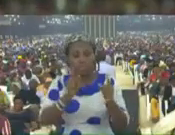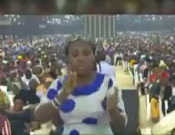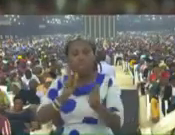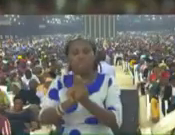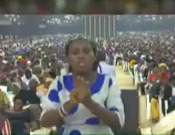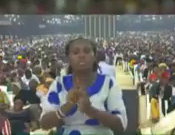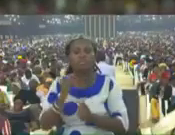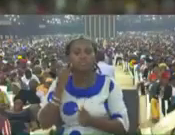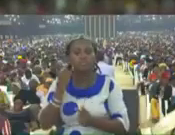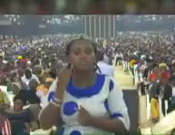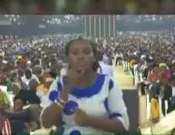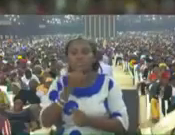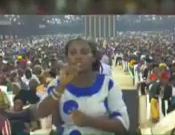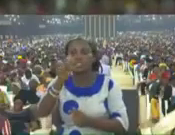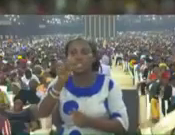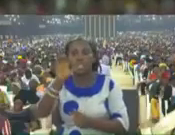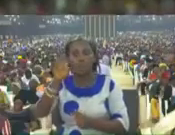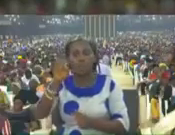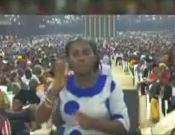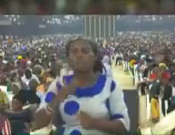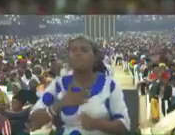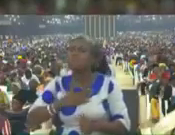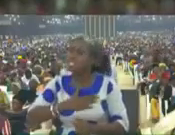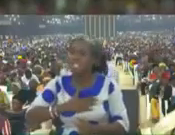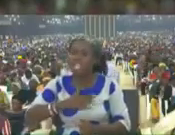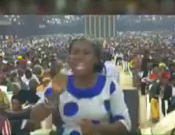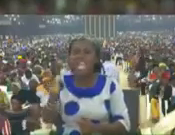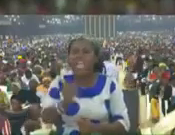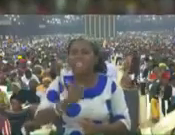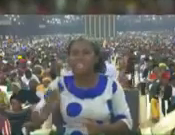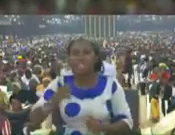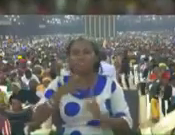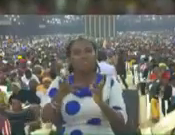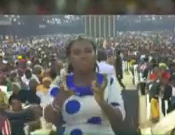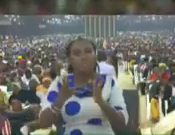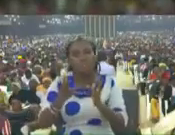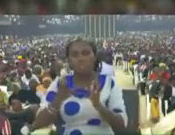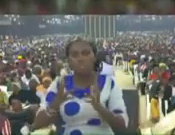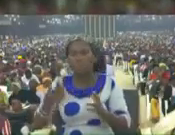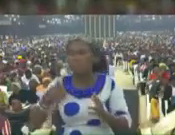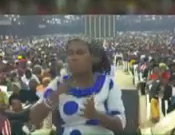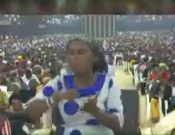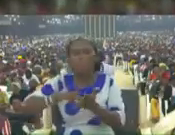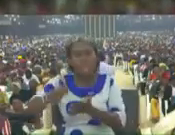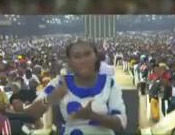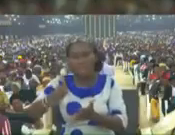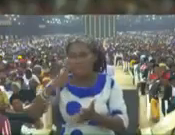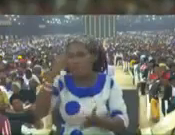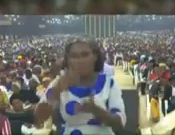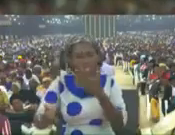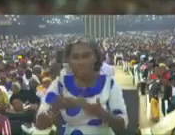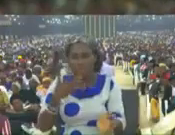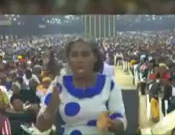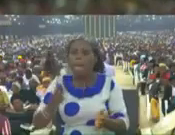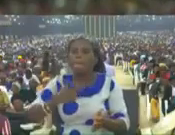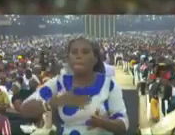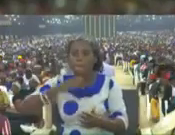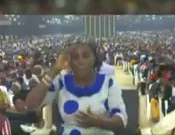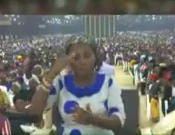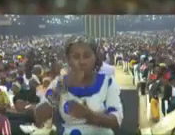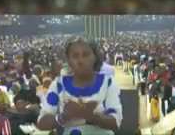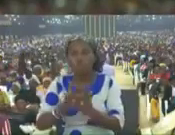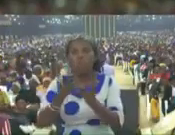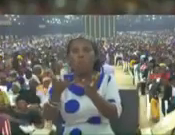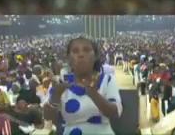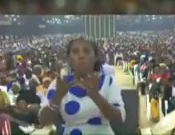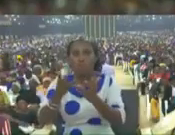please, anything you want, just tell me, we'll pay any dowry. My son wants to marry